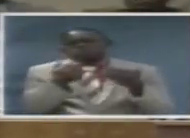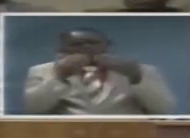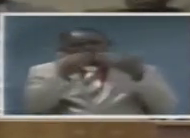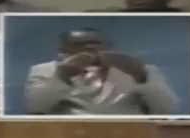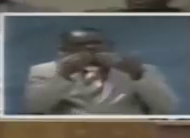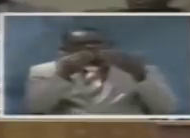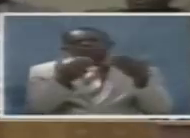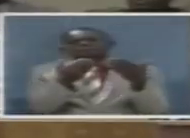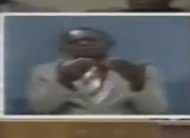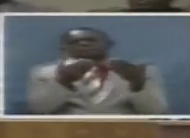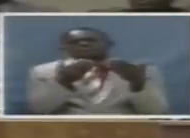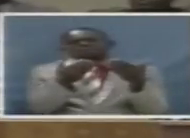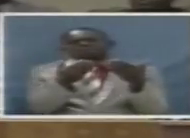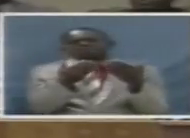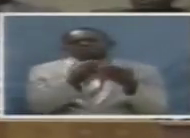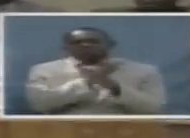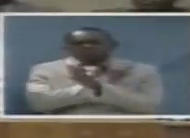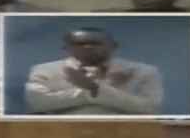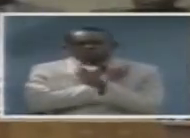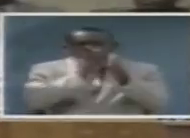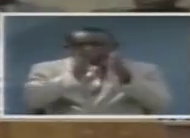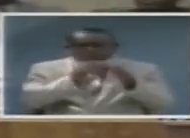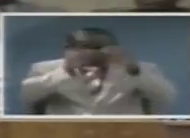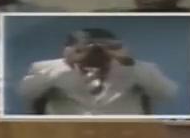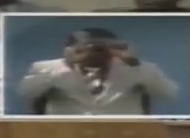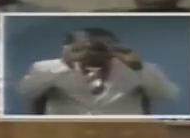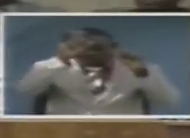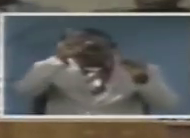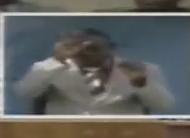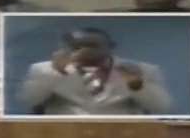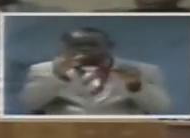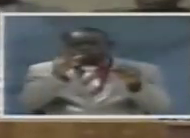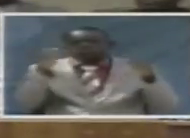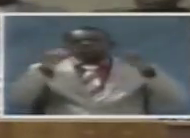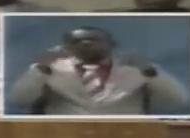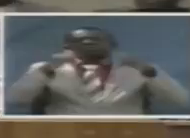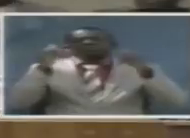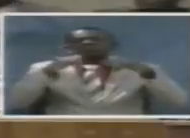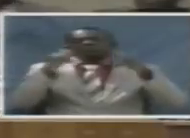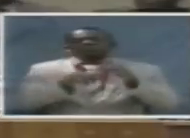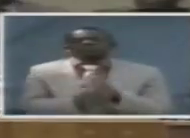Edgar Chagwalungu, the President of the Republic of Zambia,